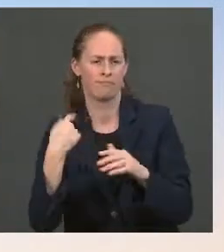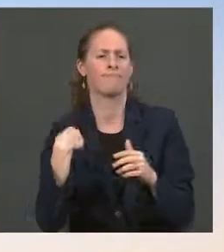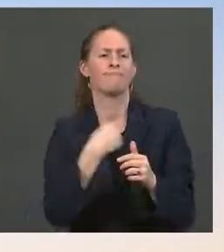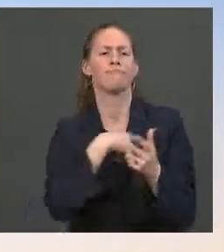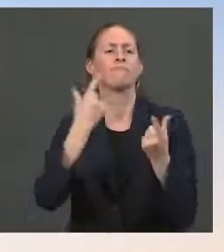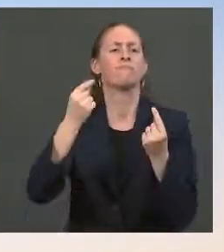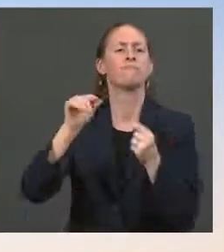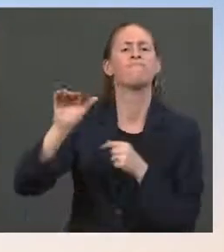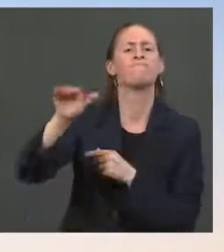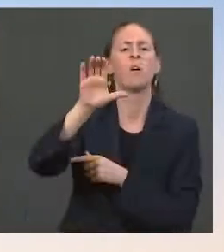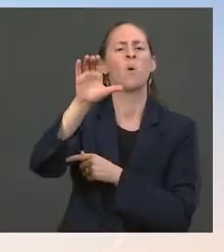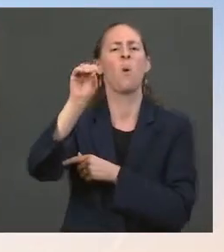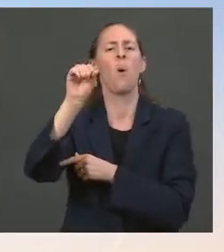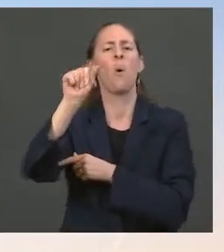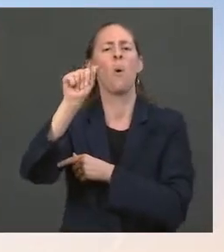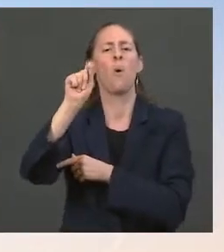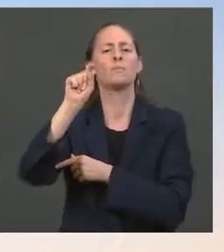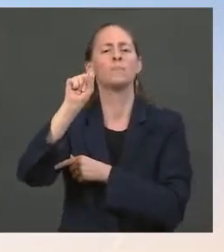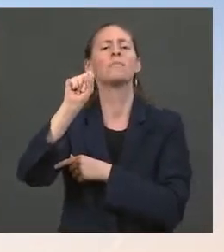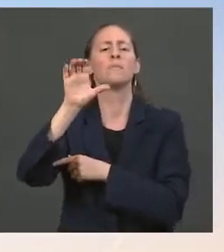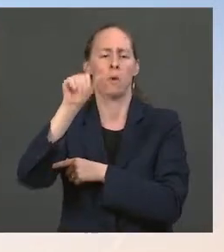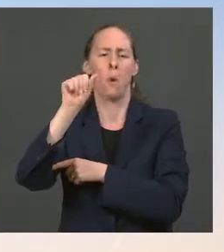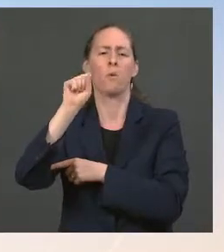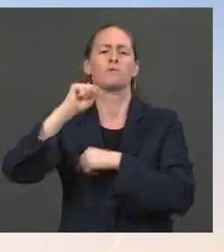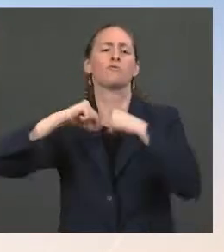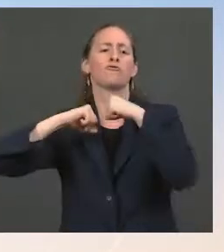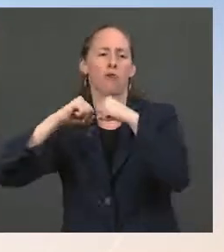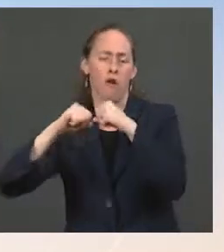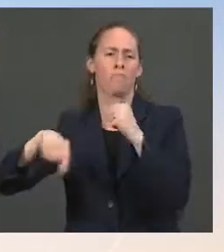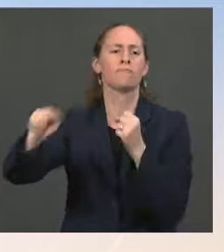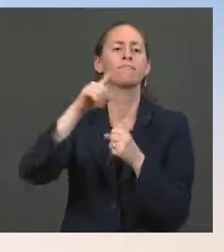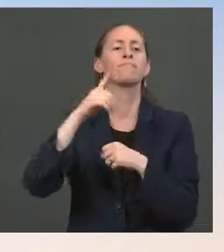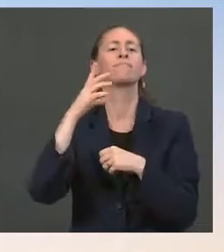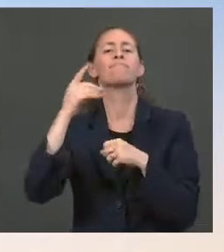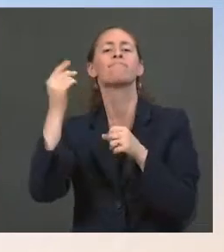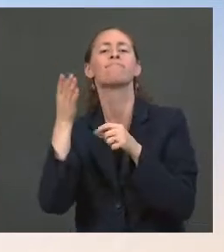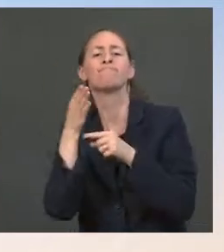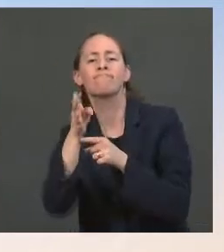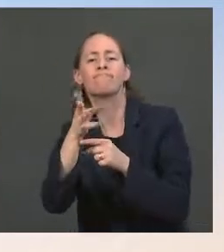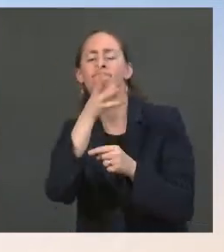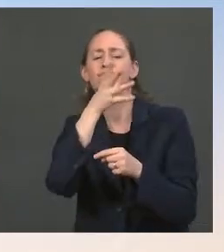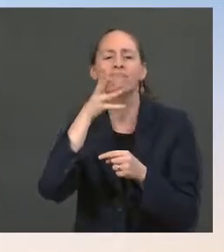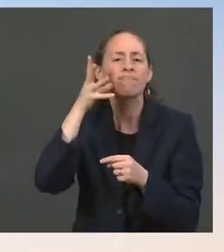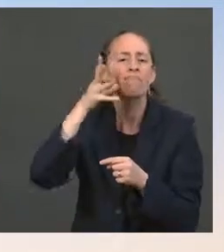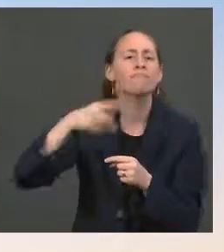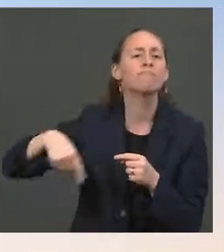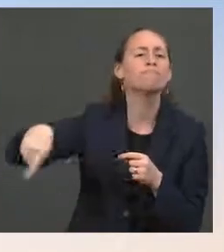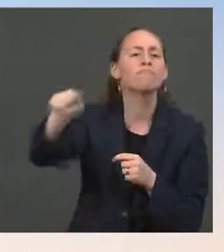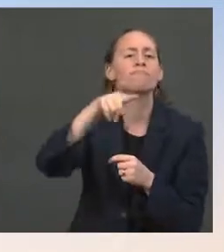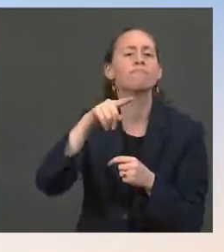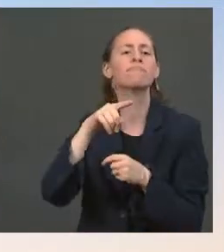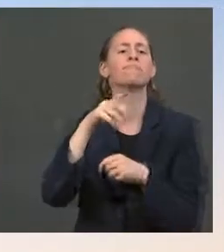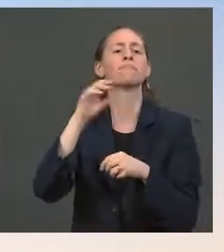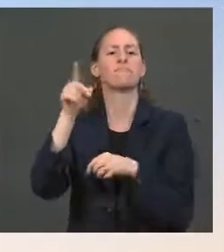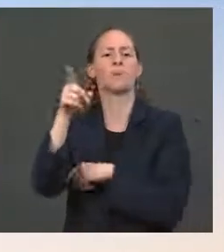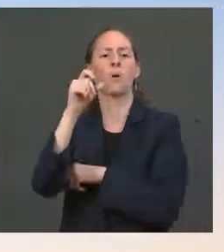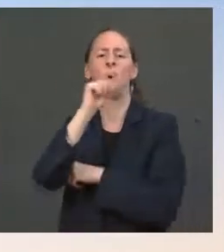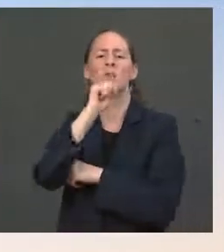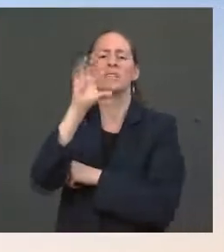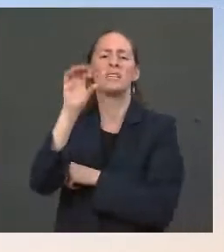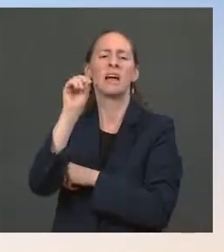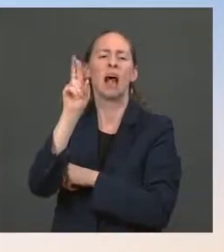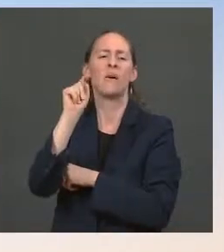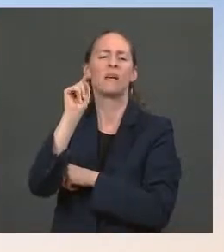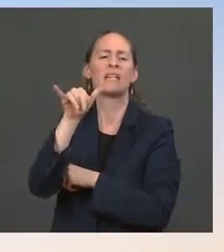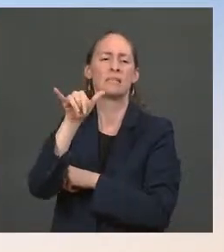and Wildlife, as well as the cities of Long Beach, Newport Beach, Huntington Beach, and the Orange County Sheriff's Department. The federal government has